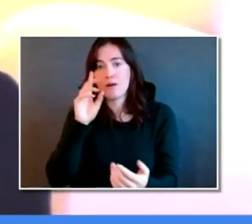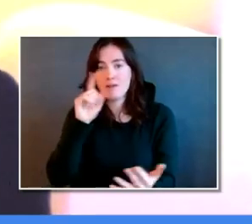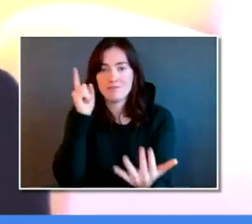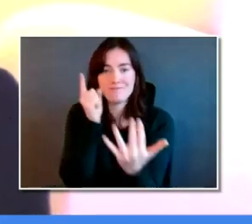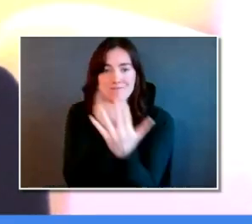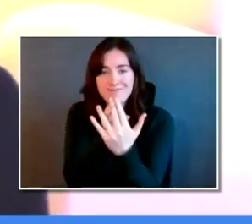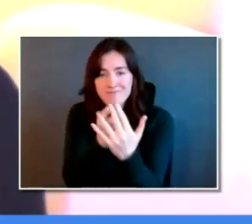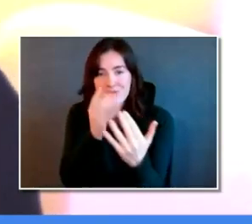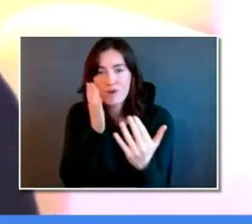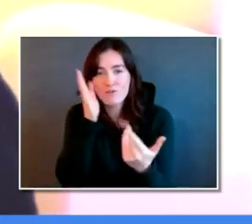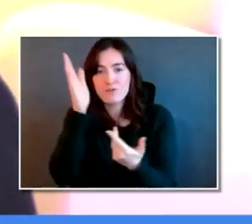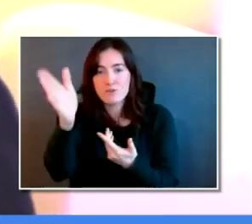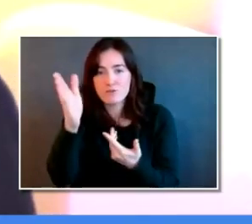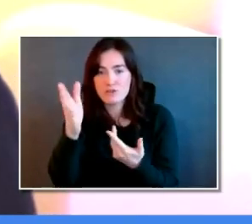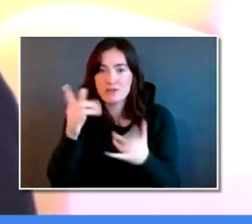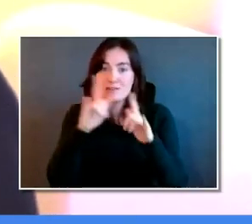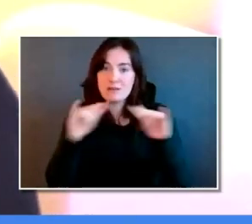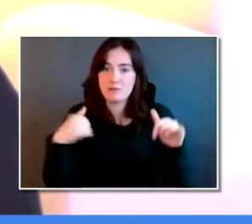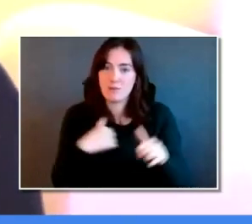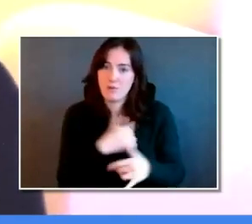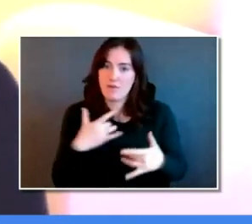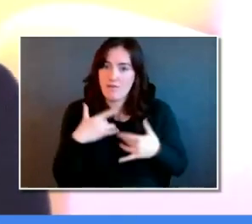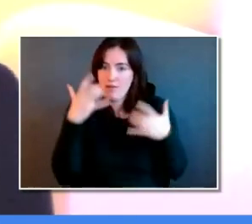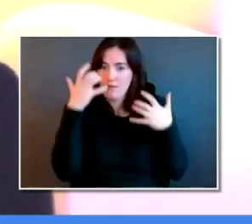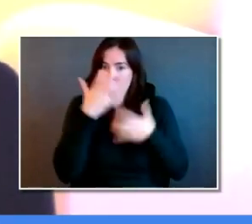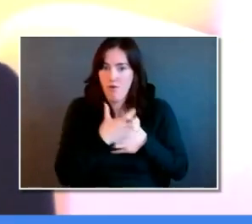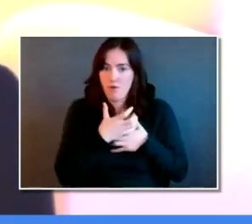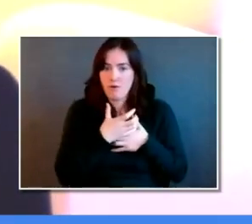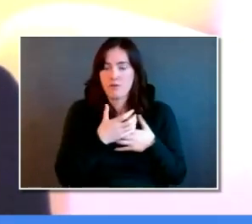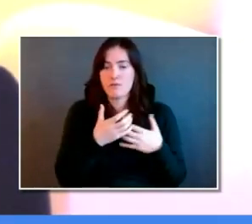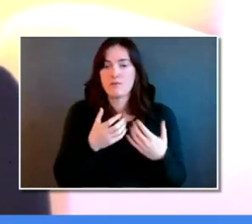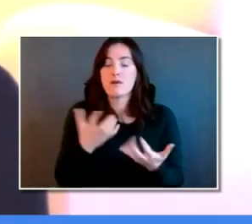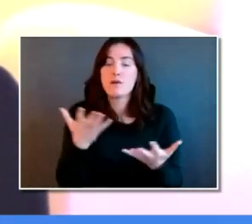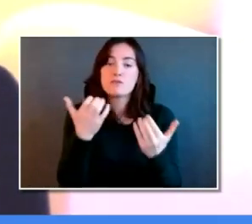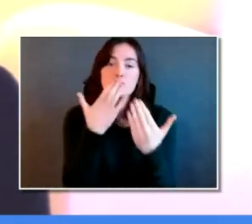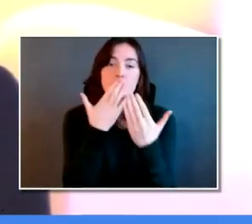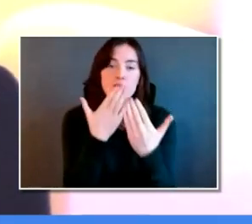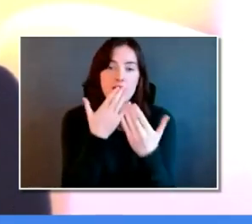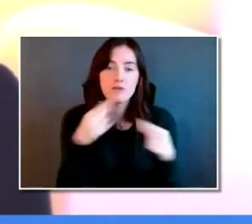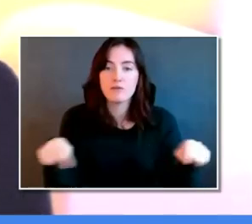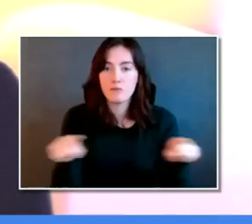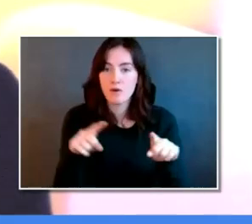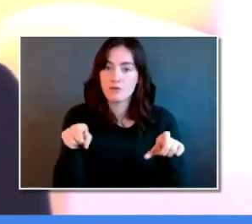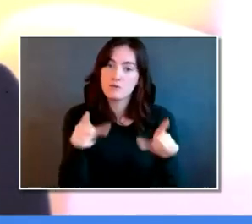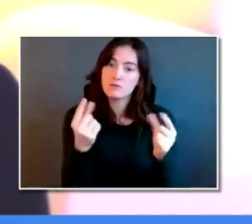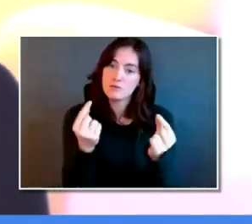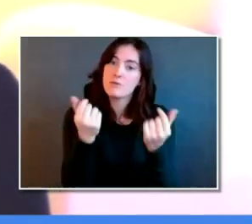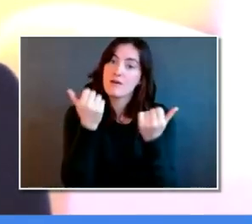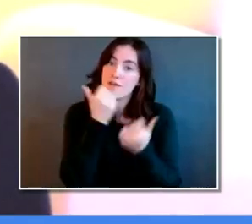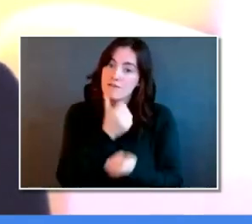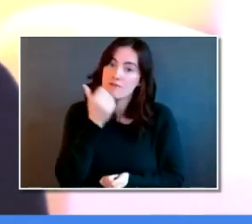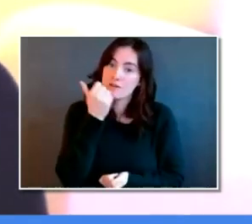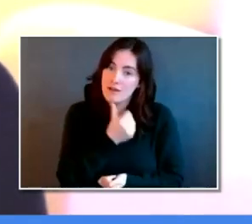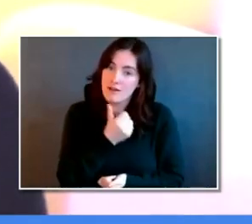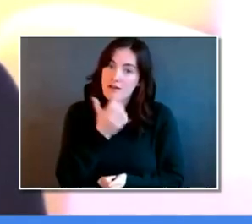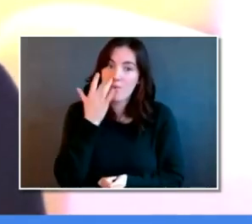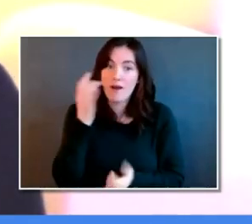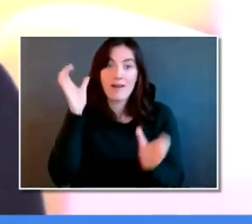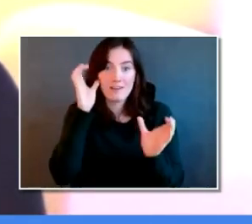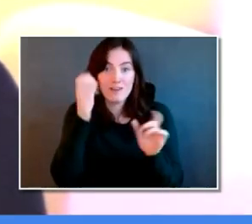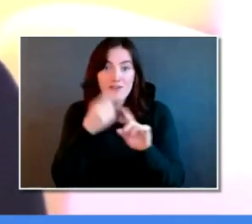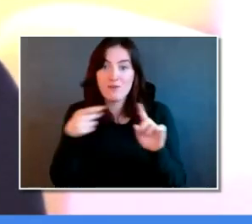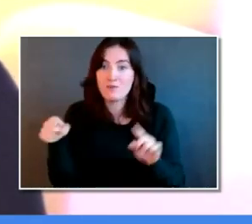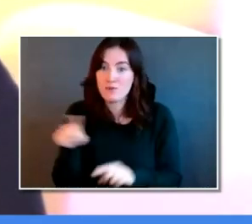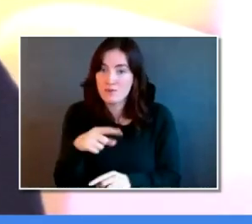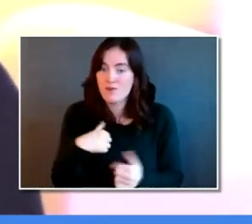darkness. And I want to thank you all for what you do every single day, because I hear from you I've spoken to you, as